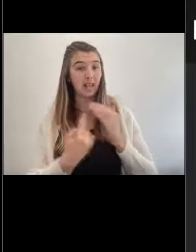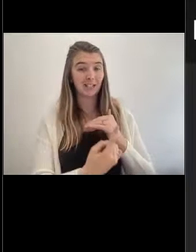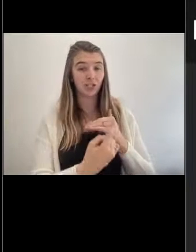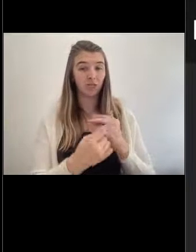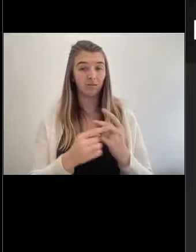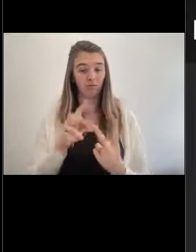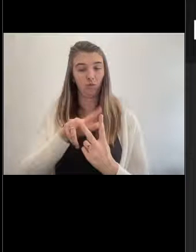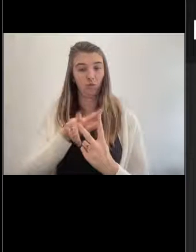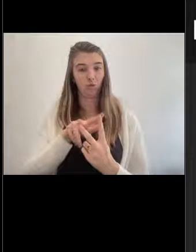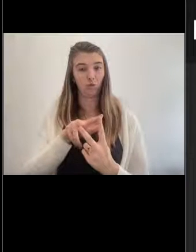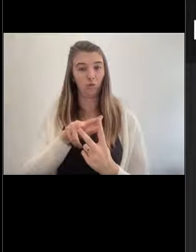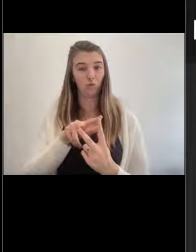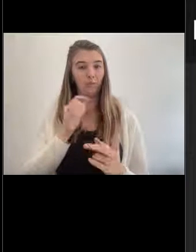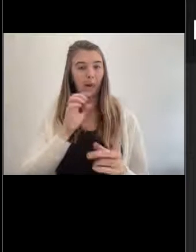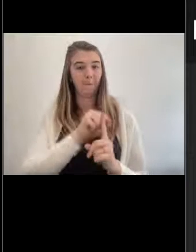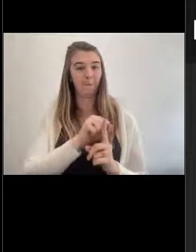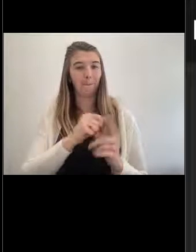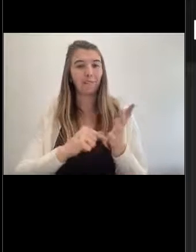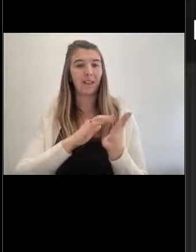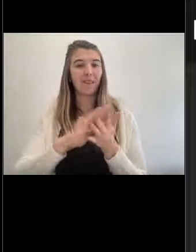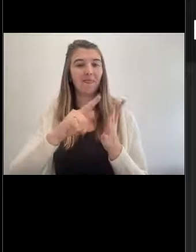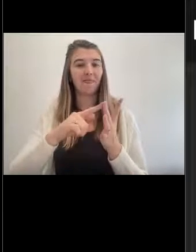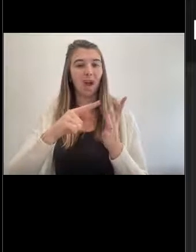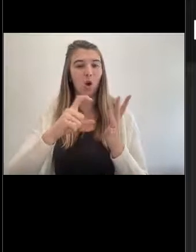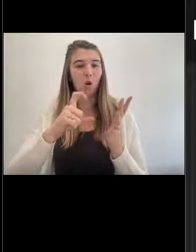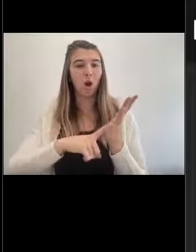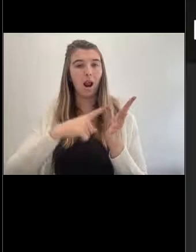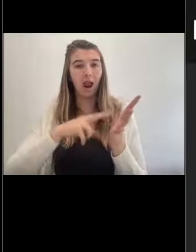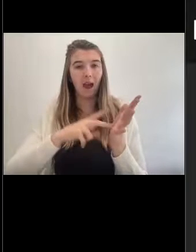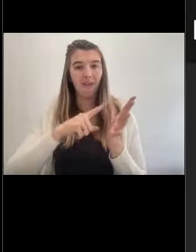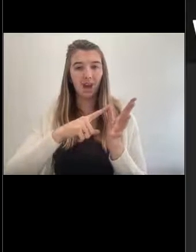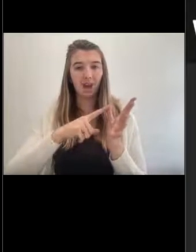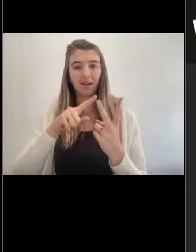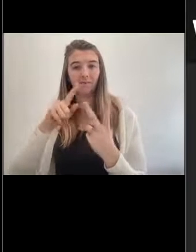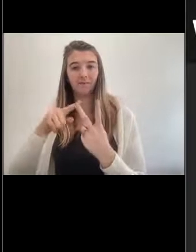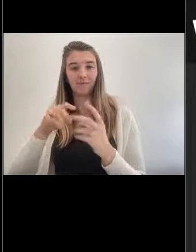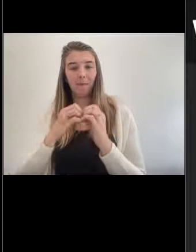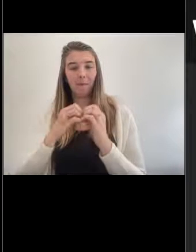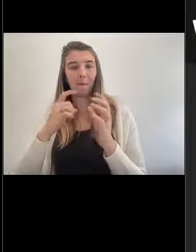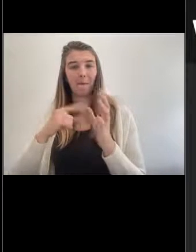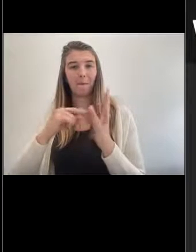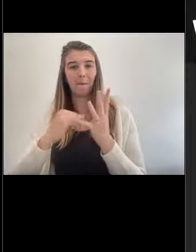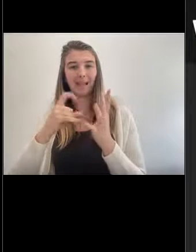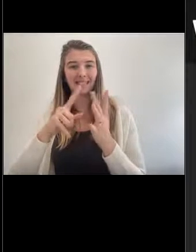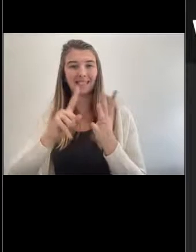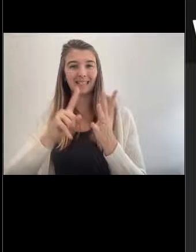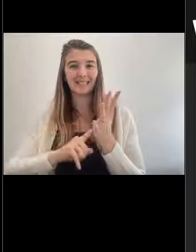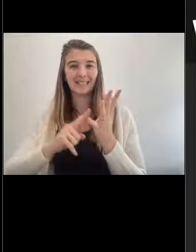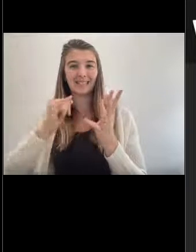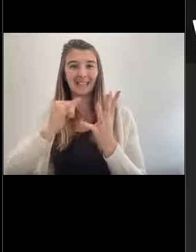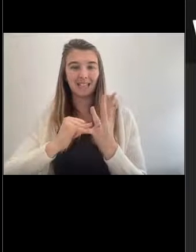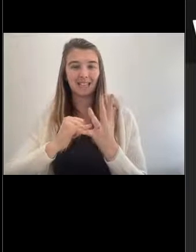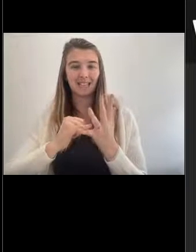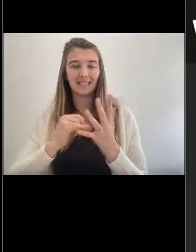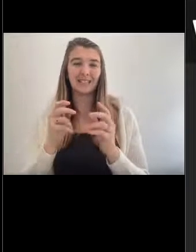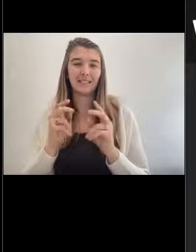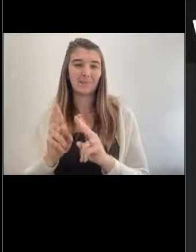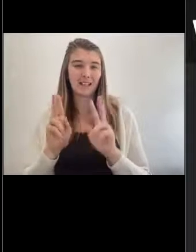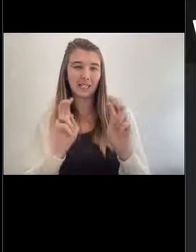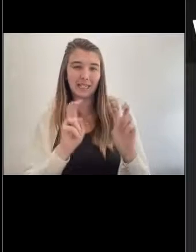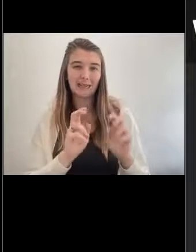carbon, which we identified as Thioclava and Bacillus species. And first of all, we just had a quick look at whether